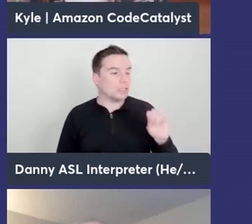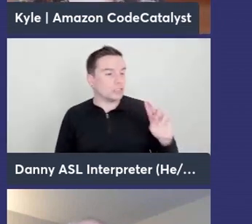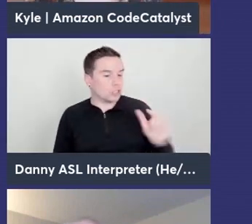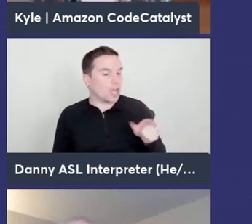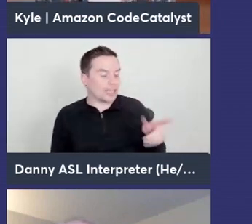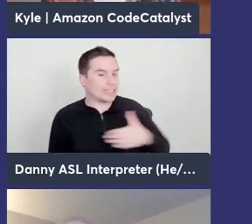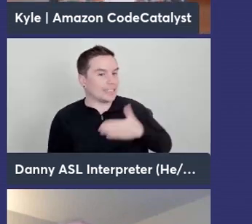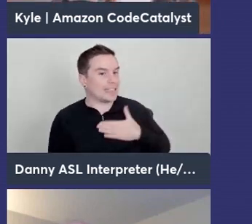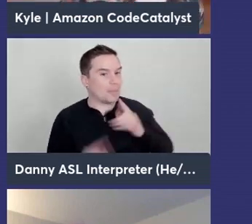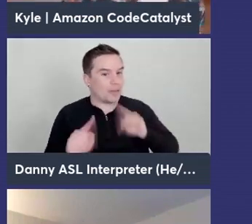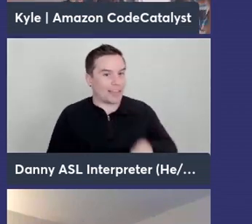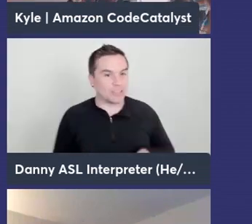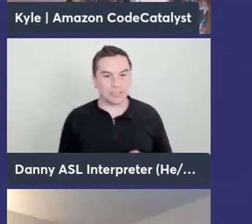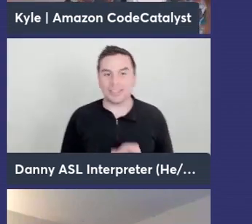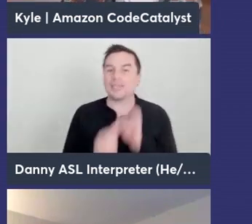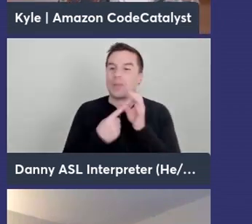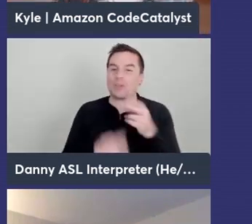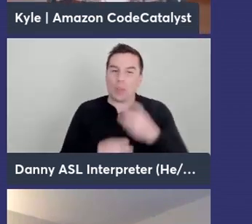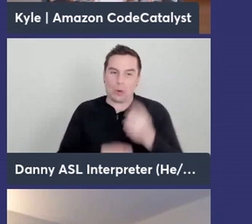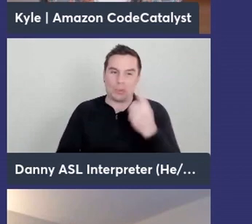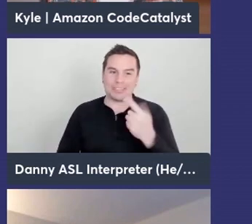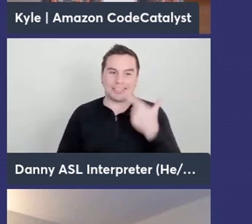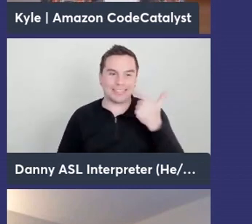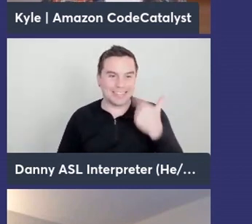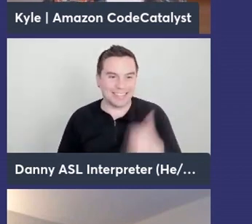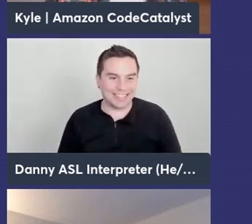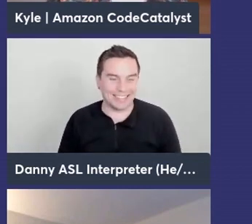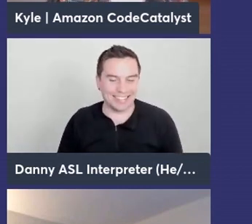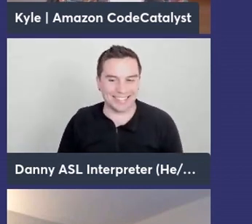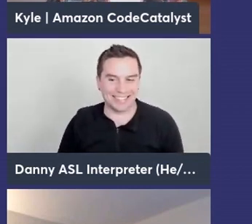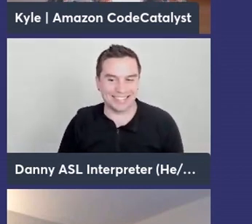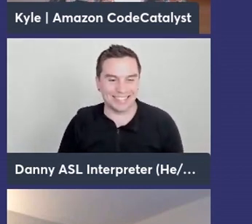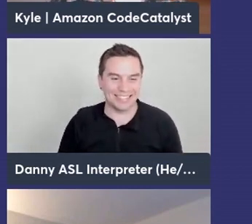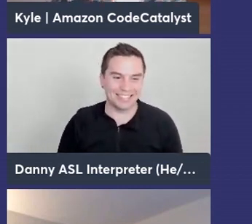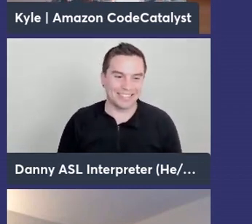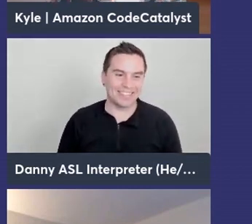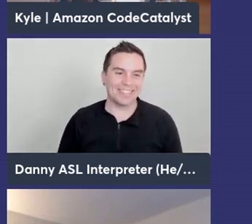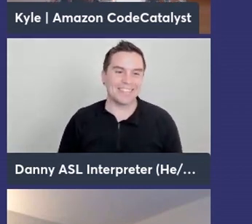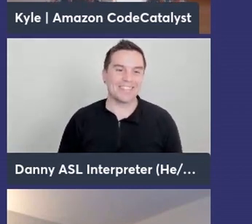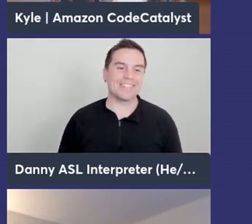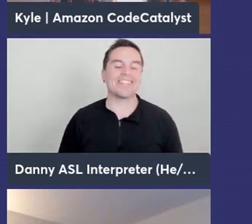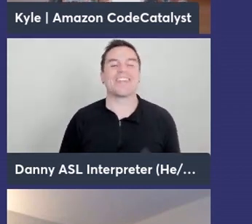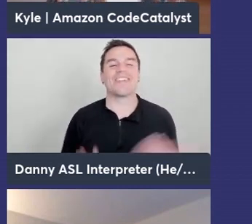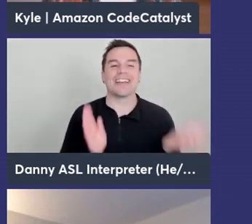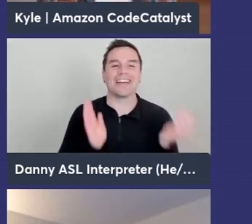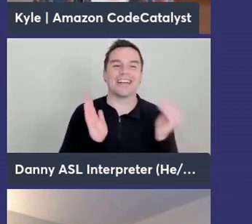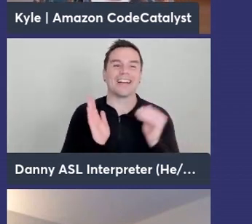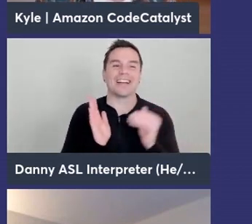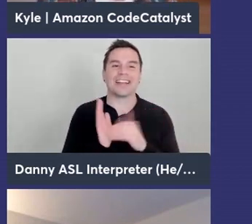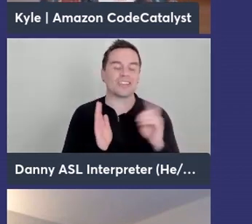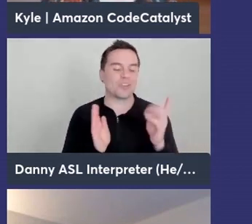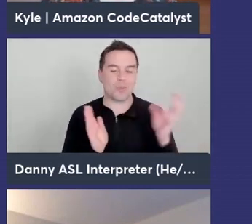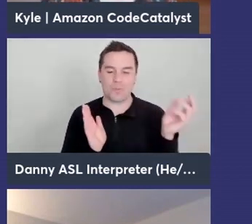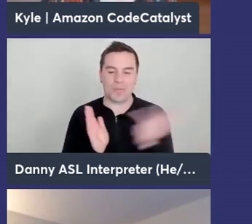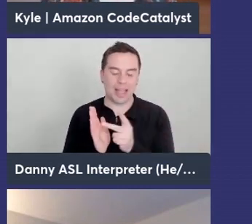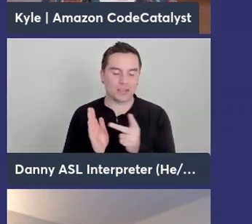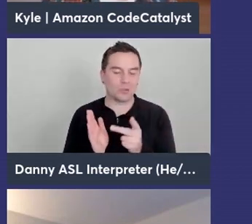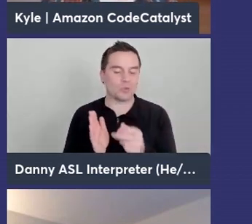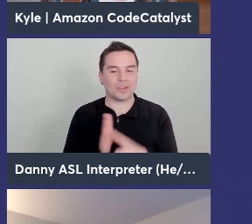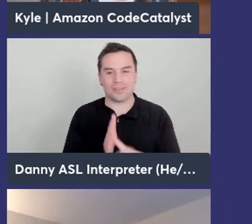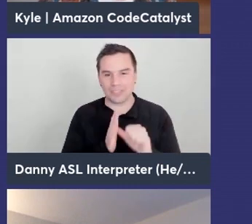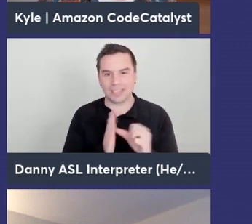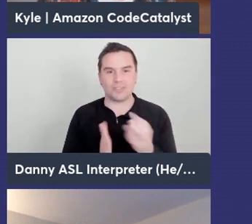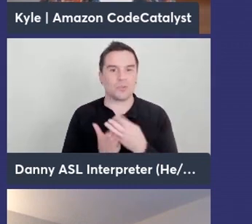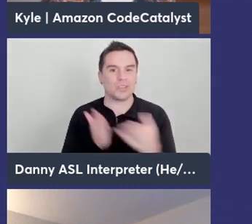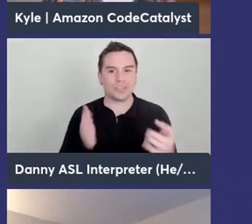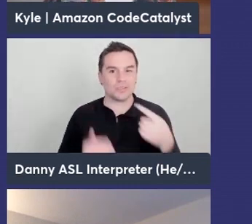Especially hard ones. That's right. Wow, I mean, again, like just going back, just to highlight a few things through the